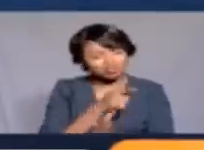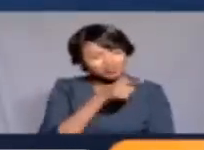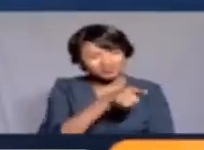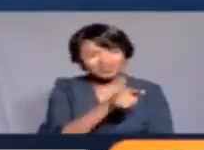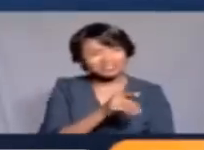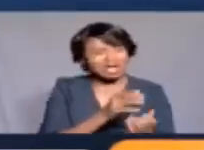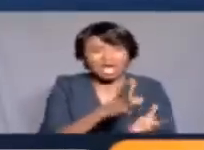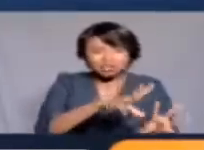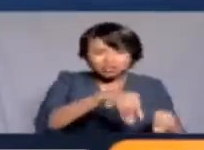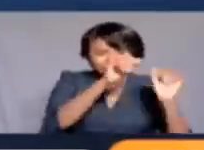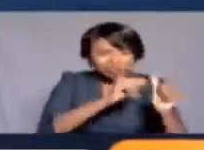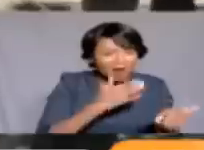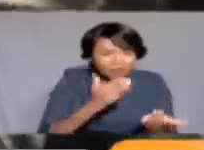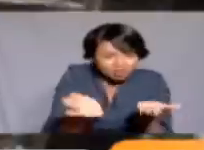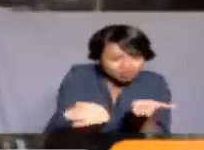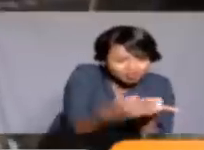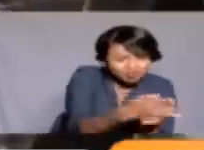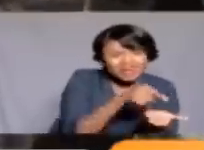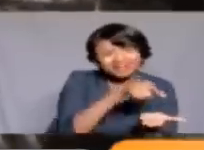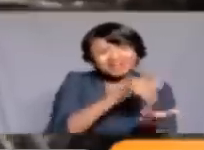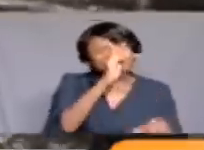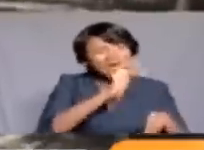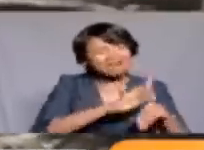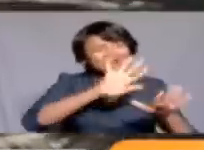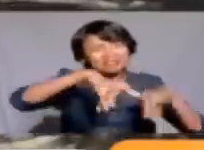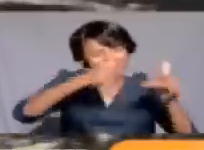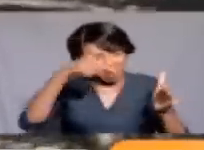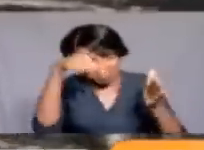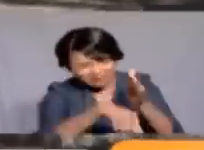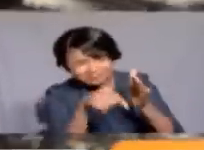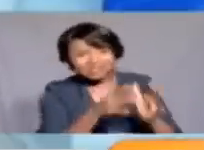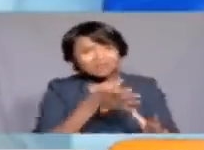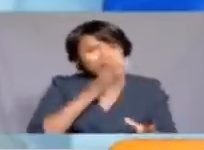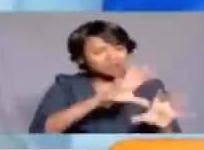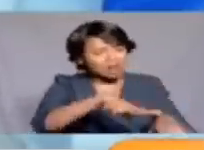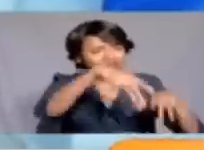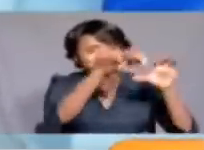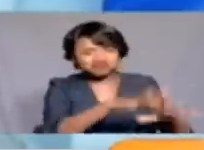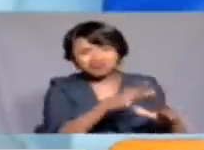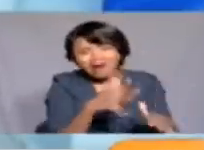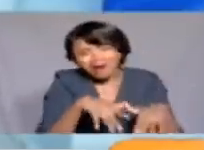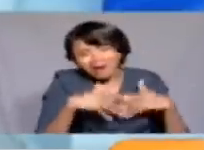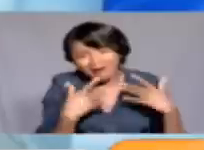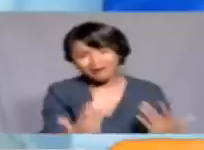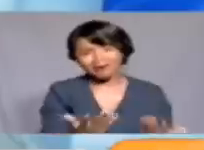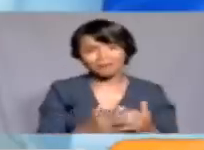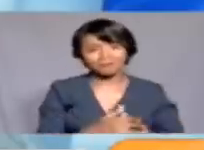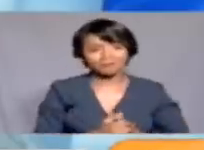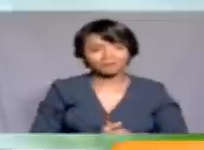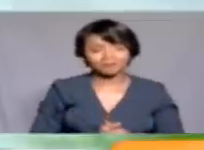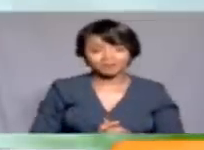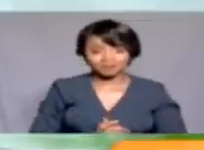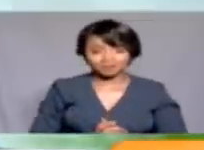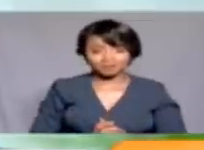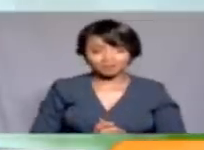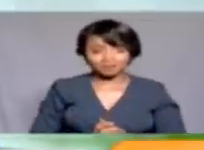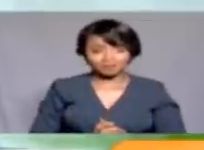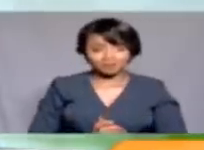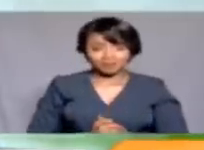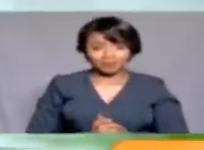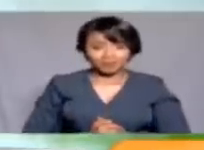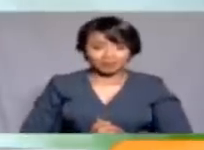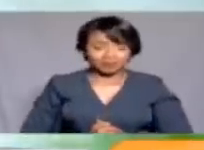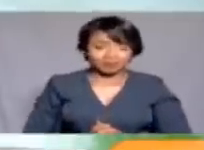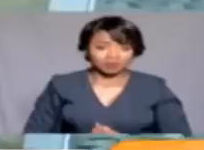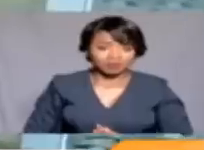of harvesting on one location is doing to the ocean. It's not even when it's collecting sand that's most important. It's afterwards, like an